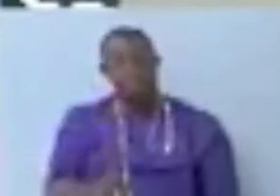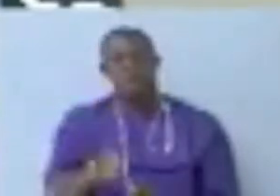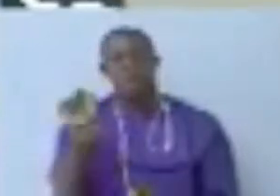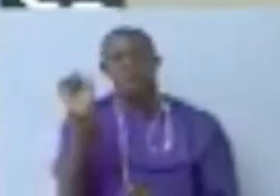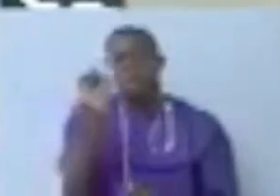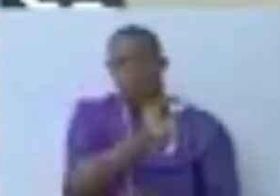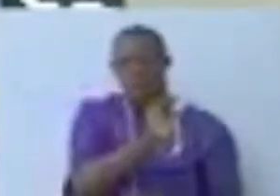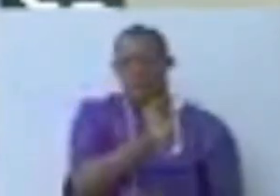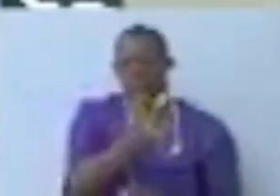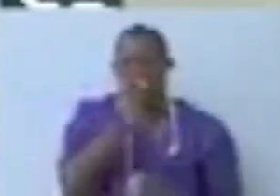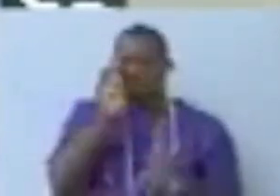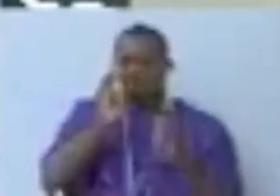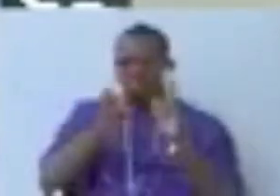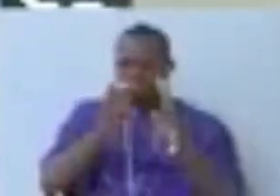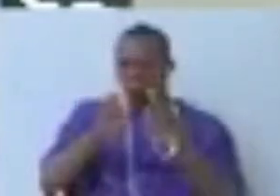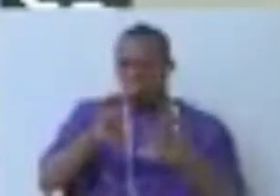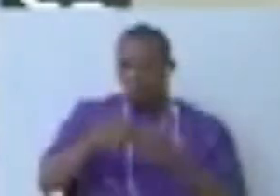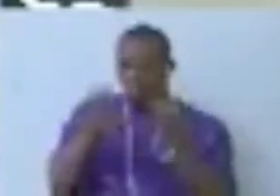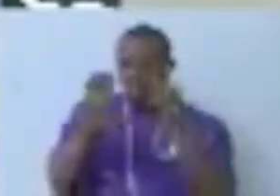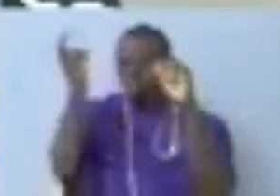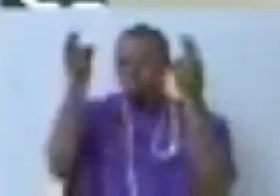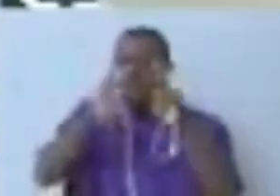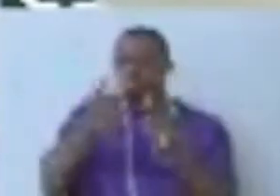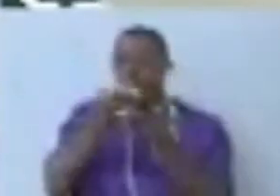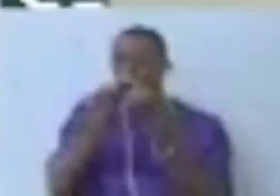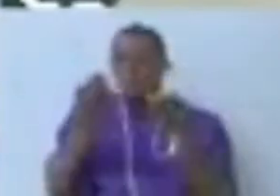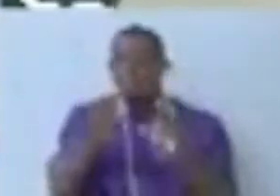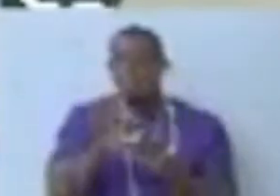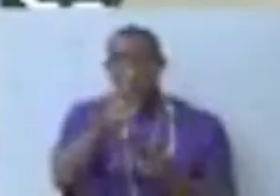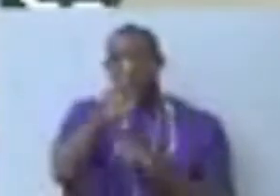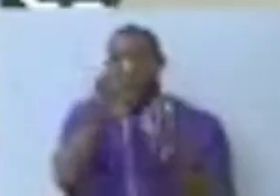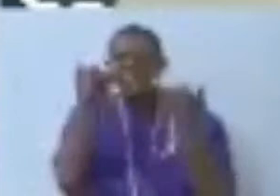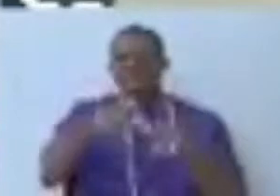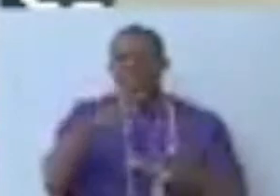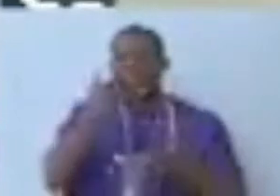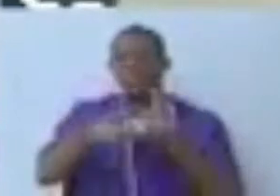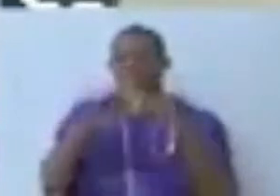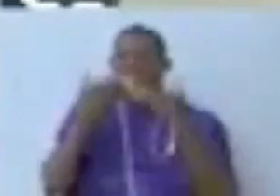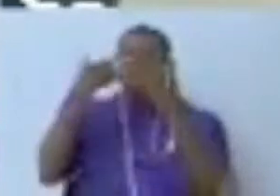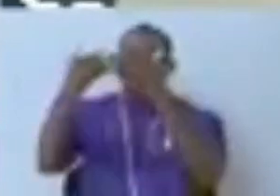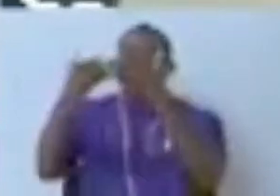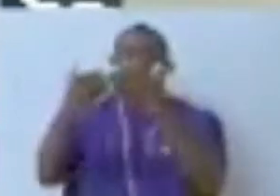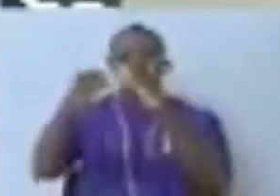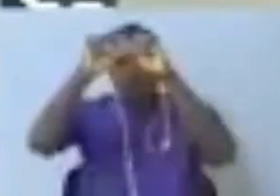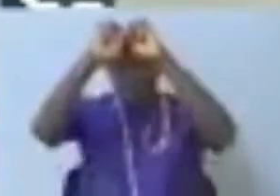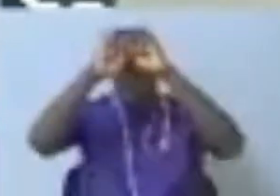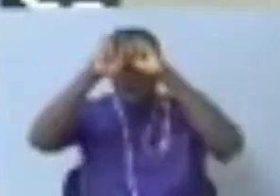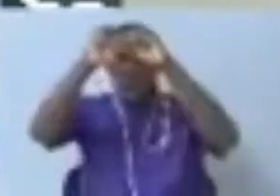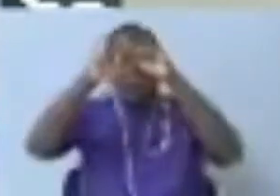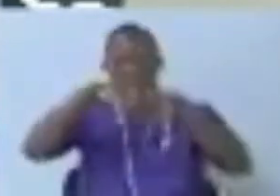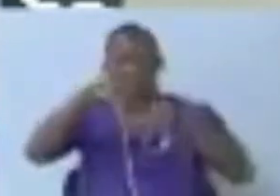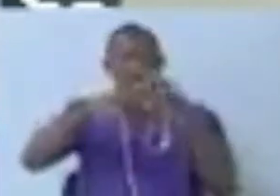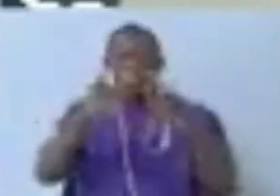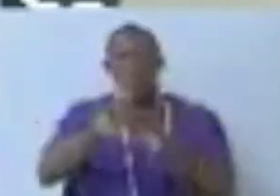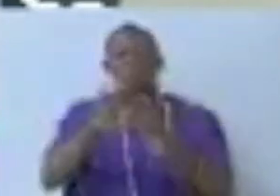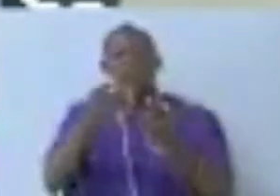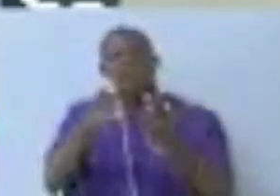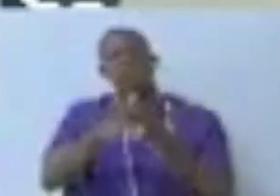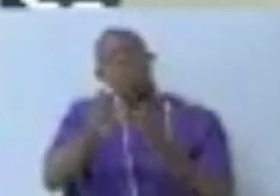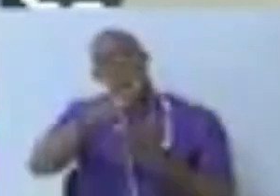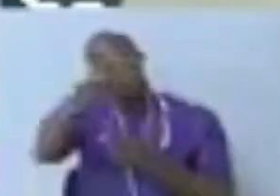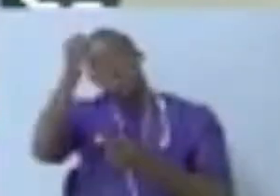another violation of the law is the failure to inform the government of the foreign nationals who were killed. Do